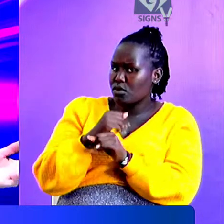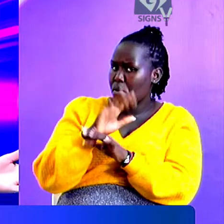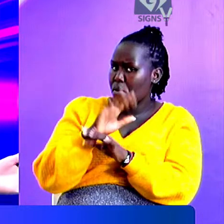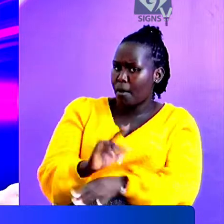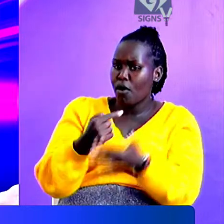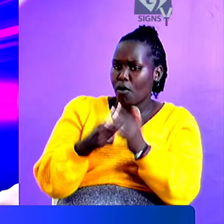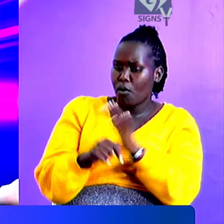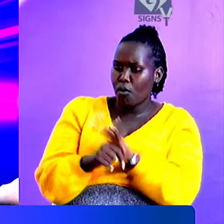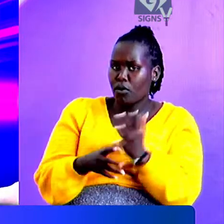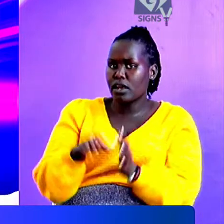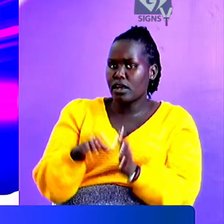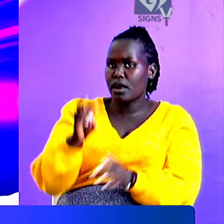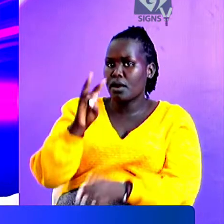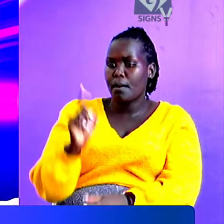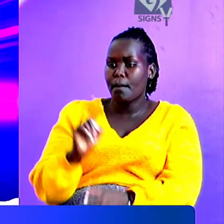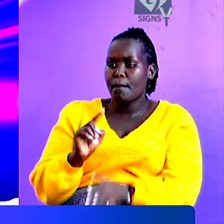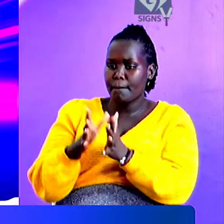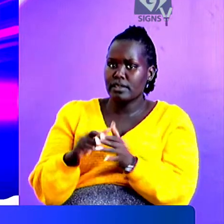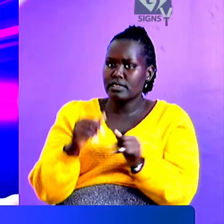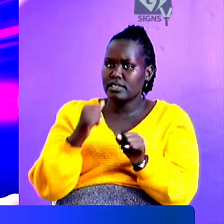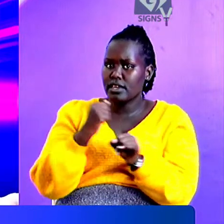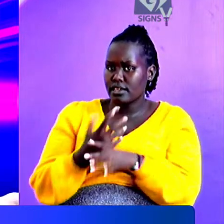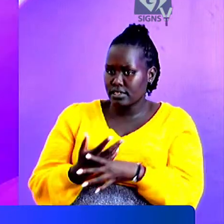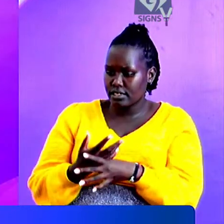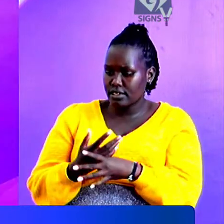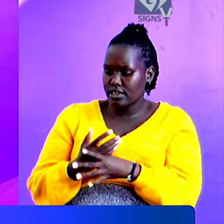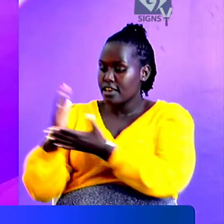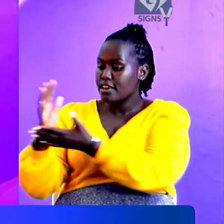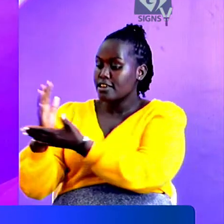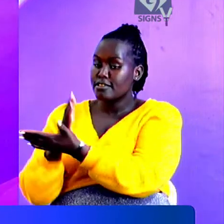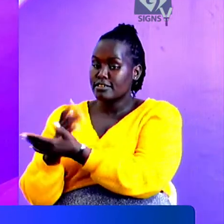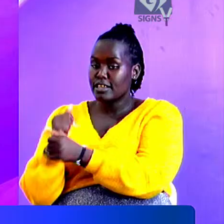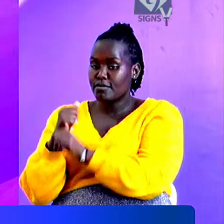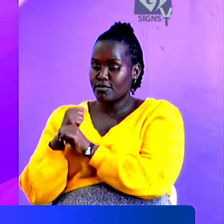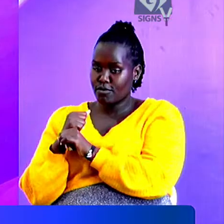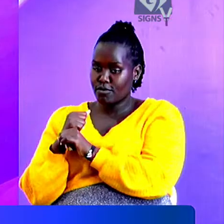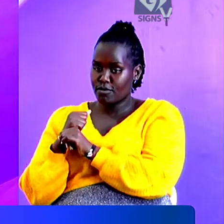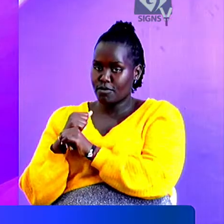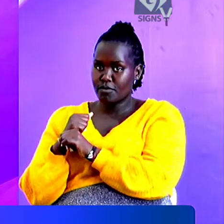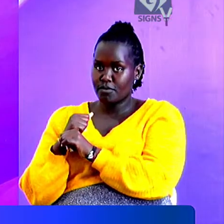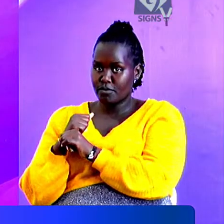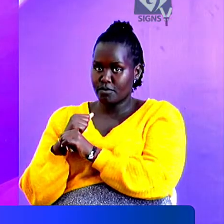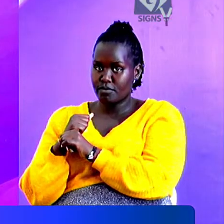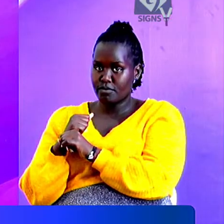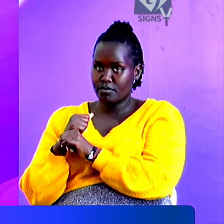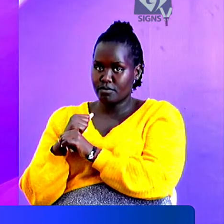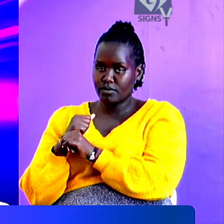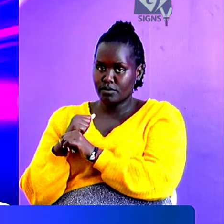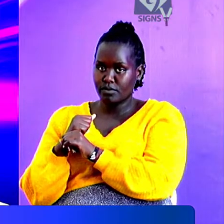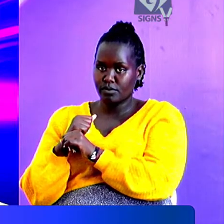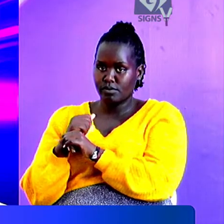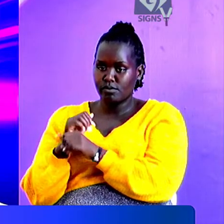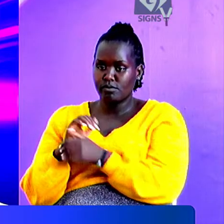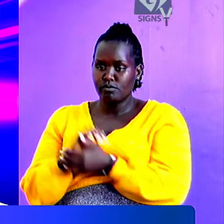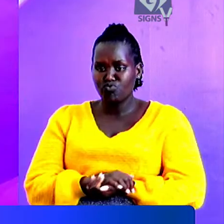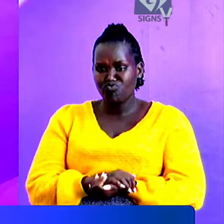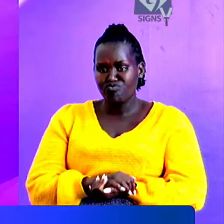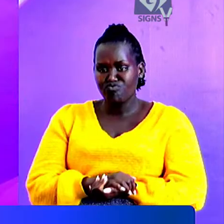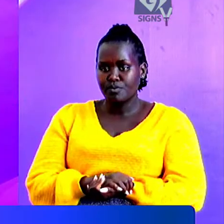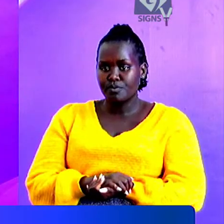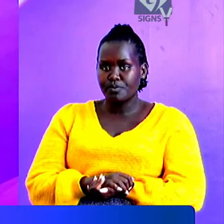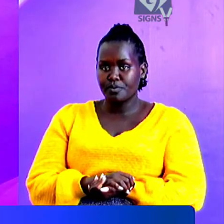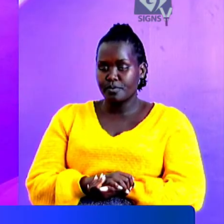foreign minister does? Some of them do. I wouldn't say someone, with the stature of Mudavadi does not understand foreign policy. Mudavadi